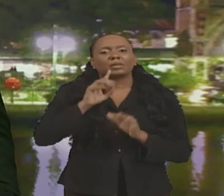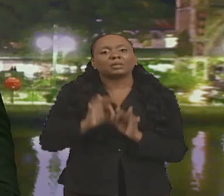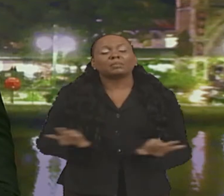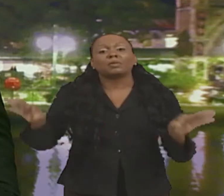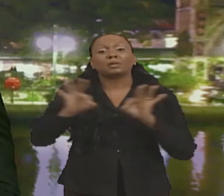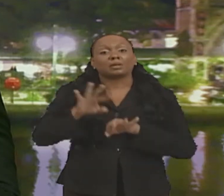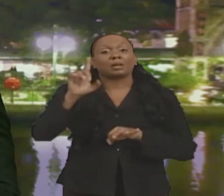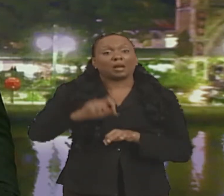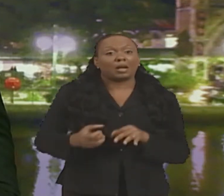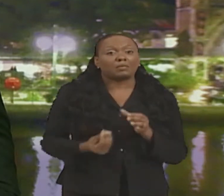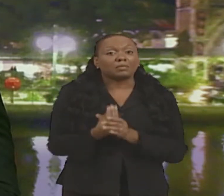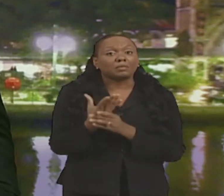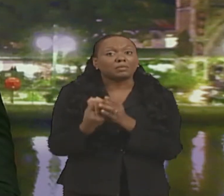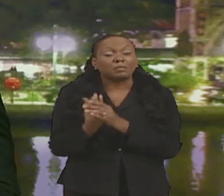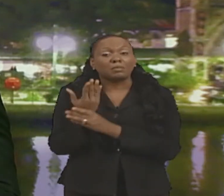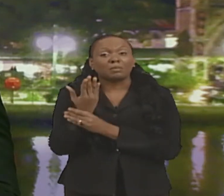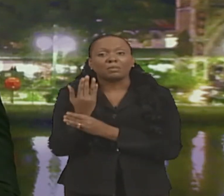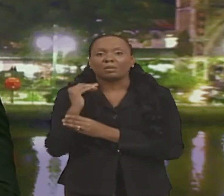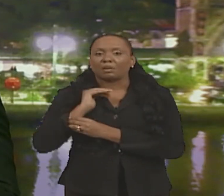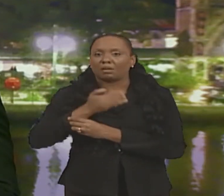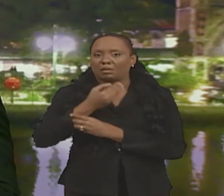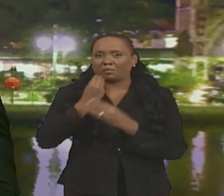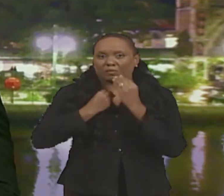grow more of what we eat.